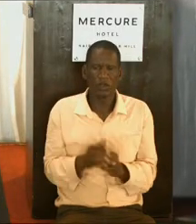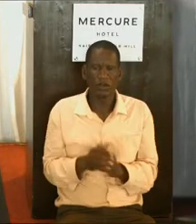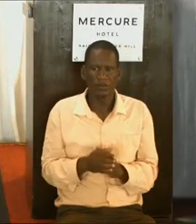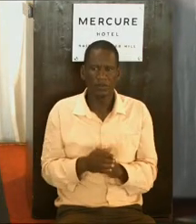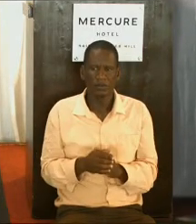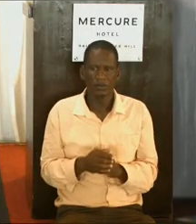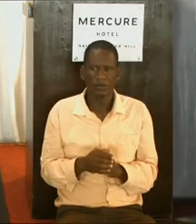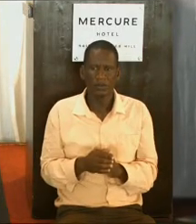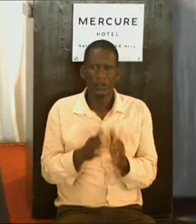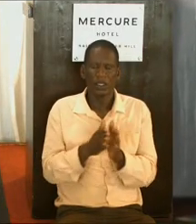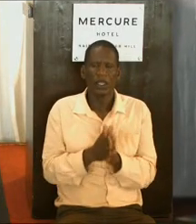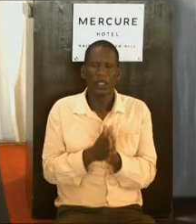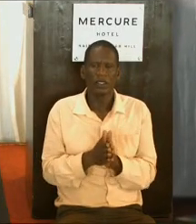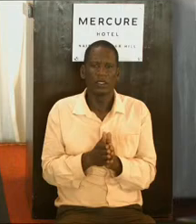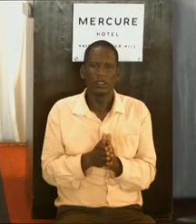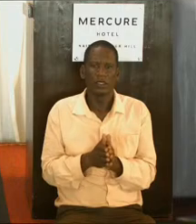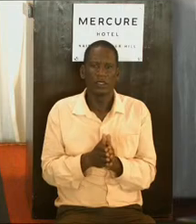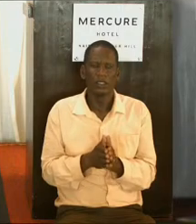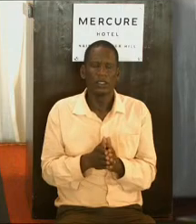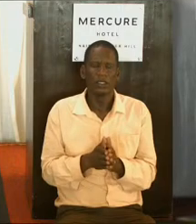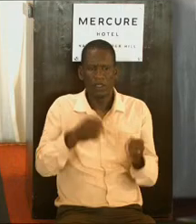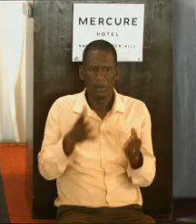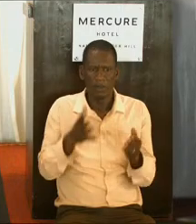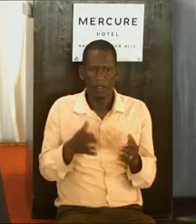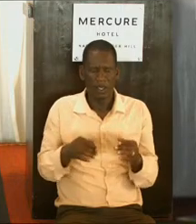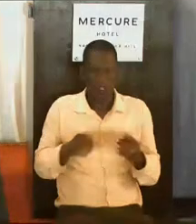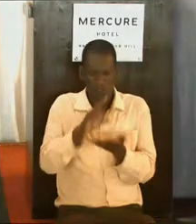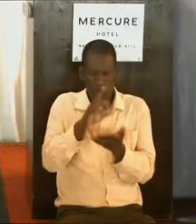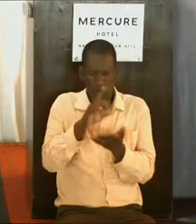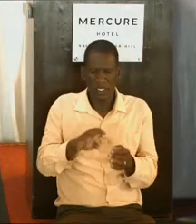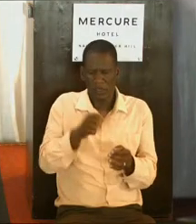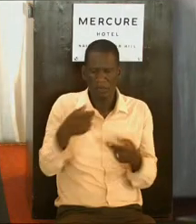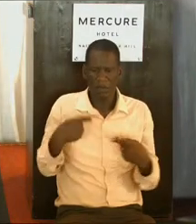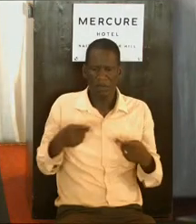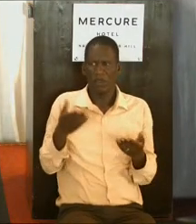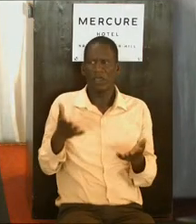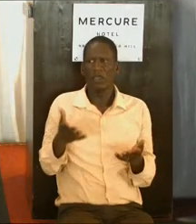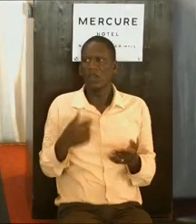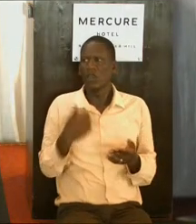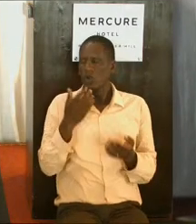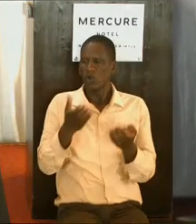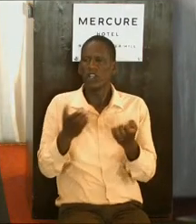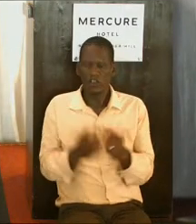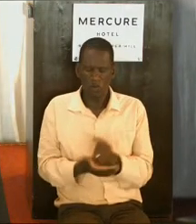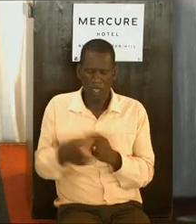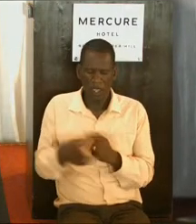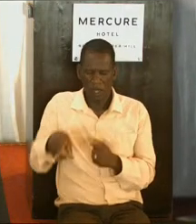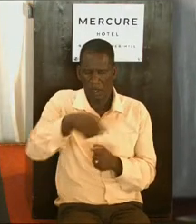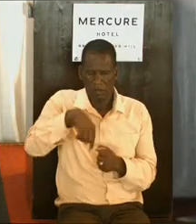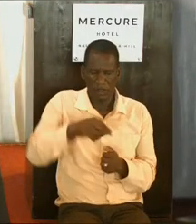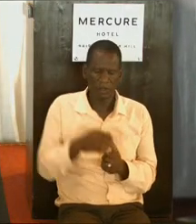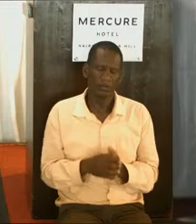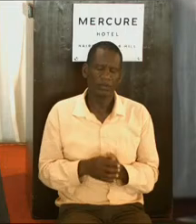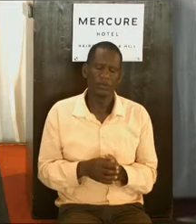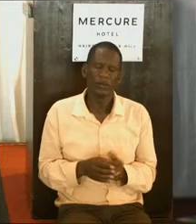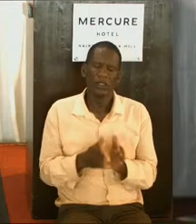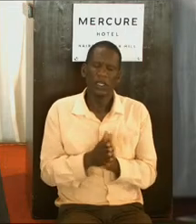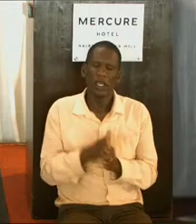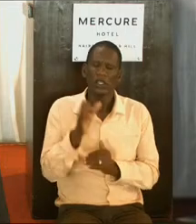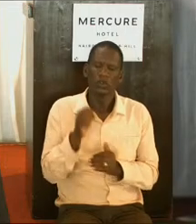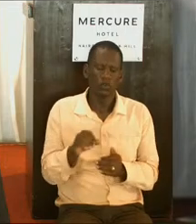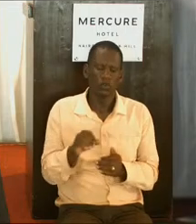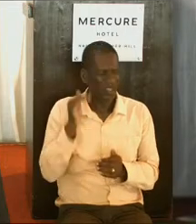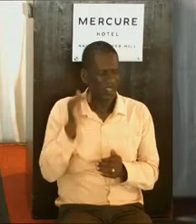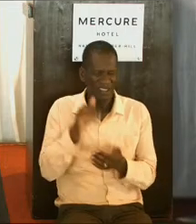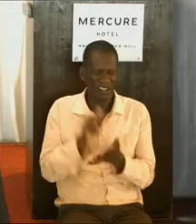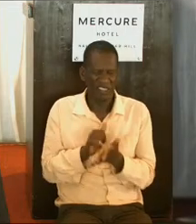and others who are there who are supposed to help us and so you could